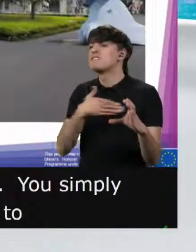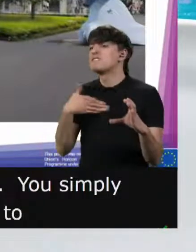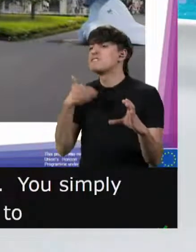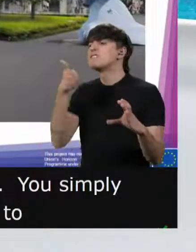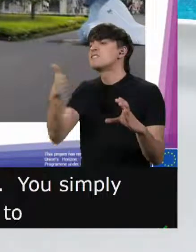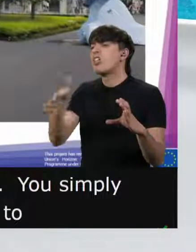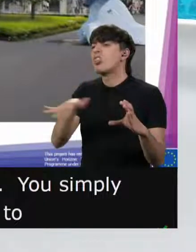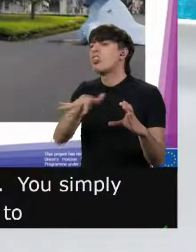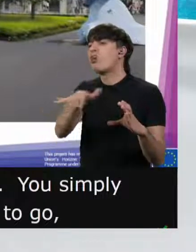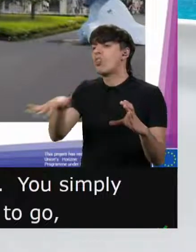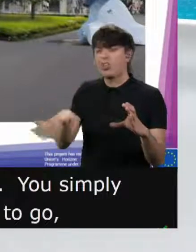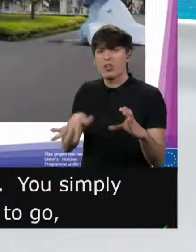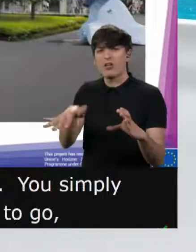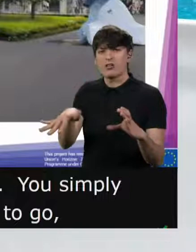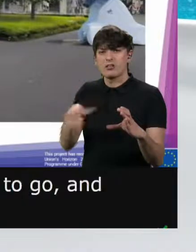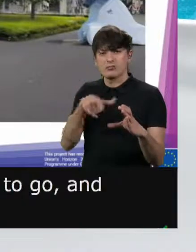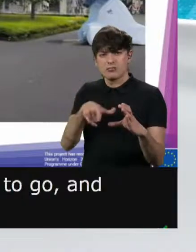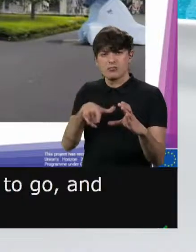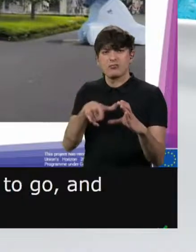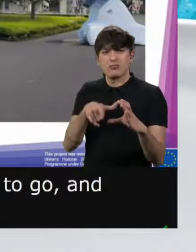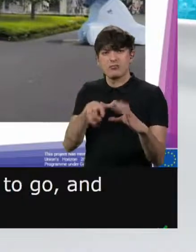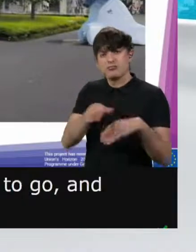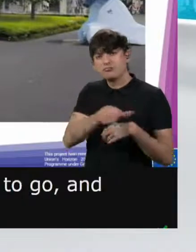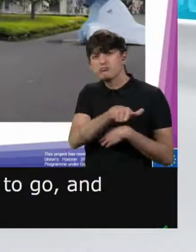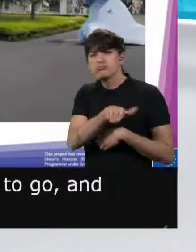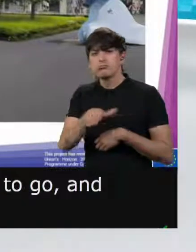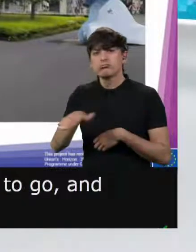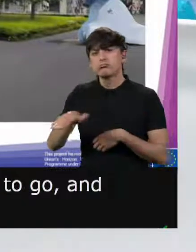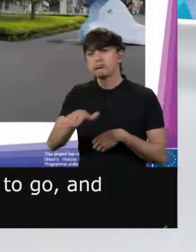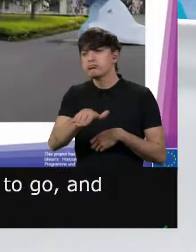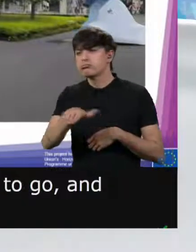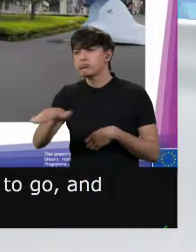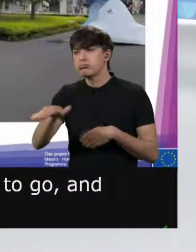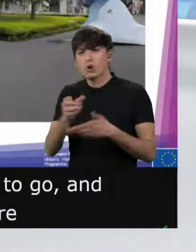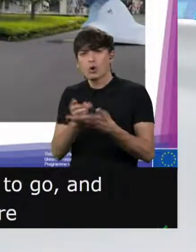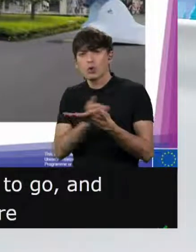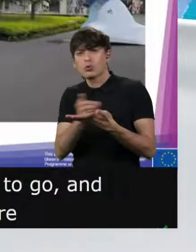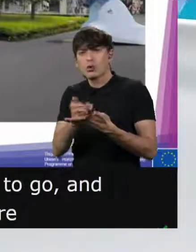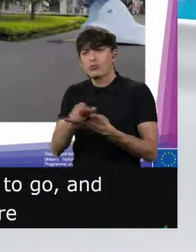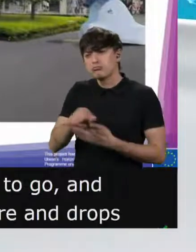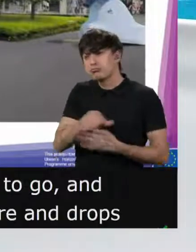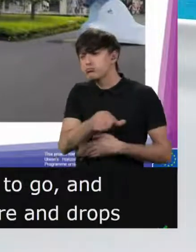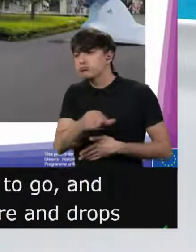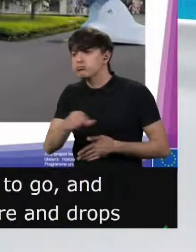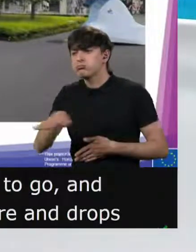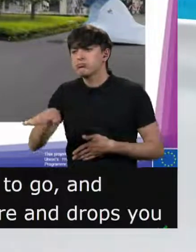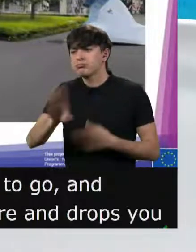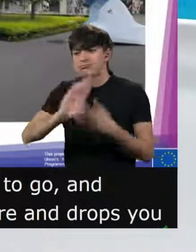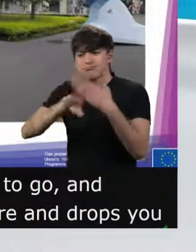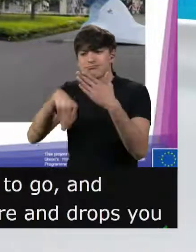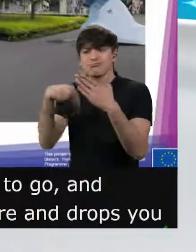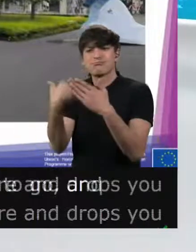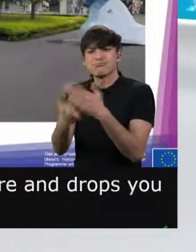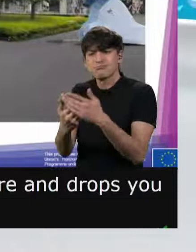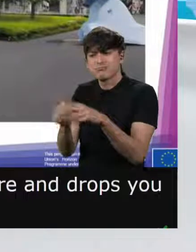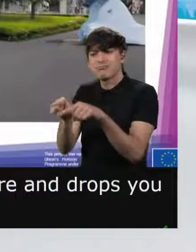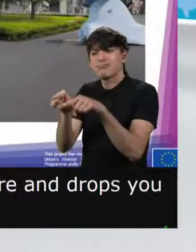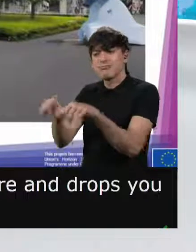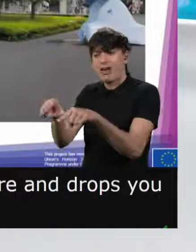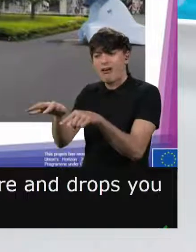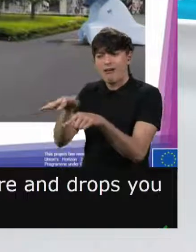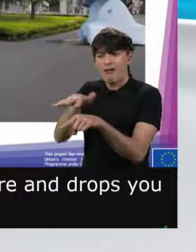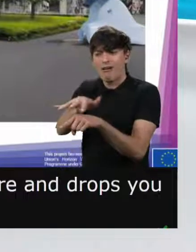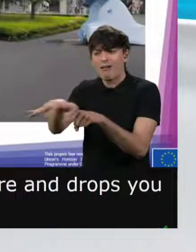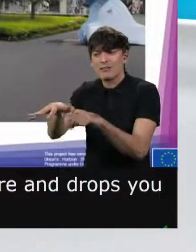broad routeway, it drives you there and drops you off. And autonomous smart cars without a